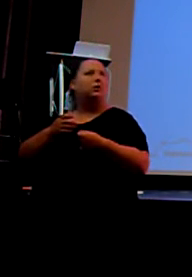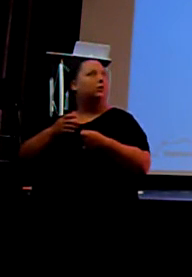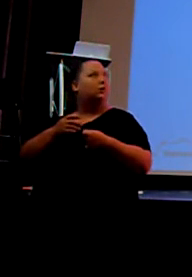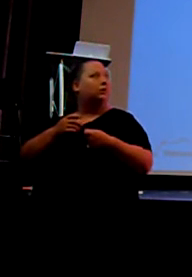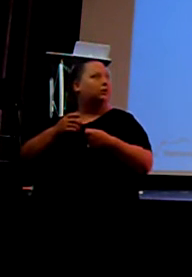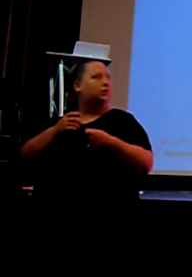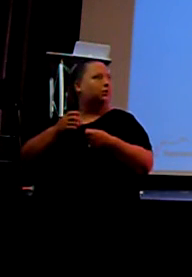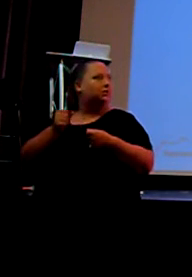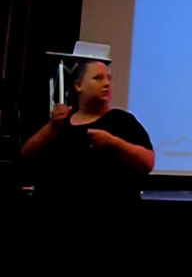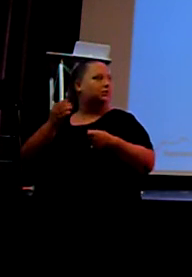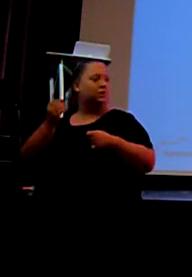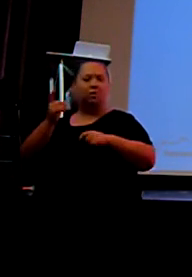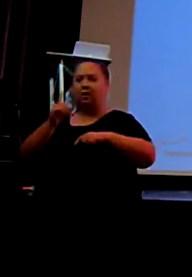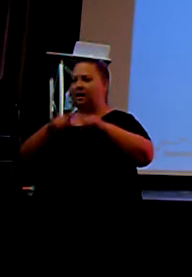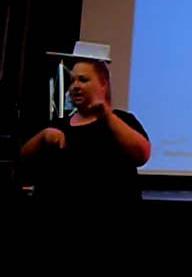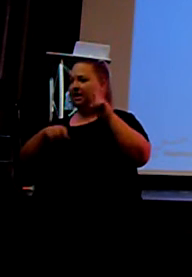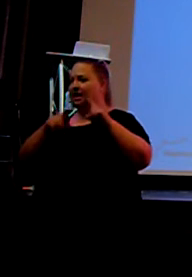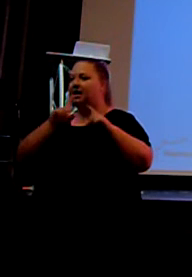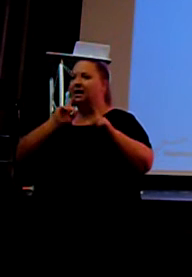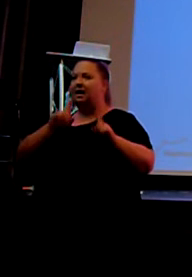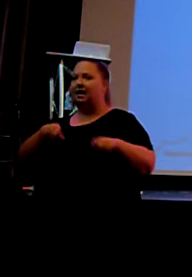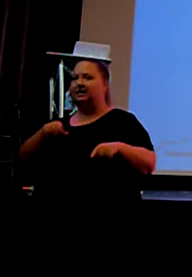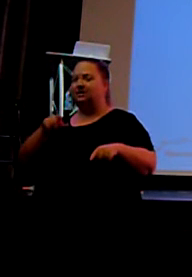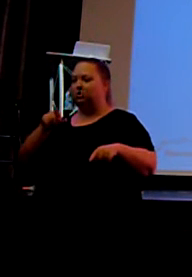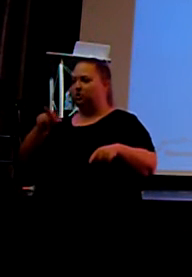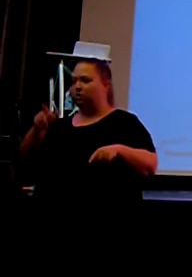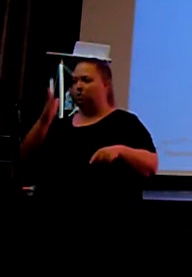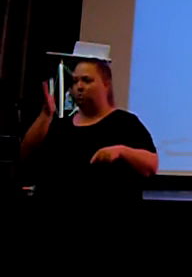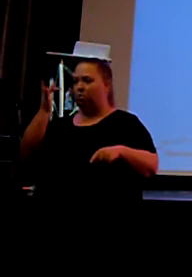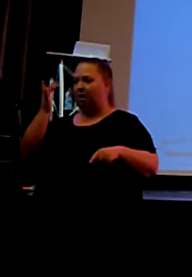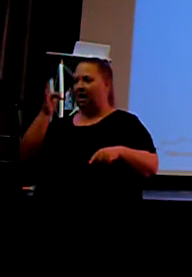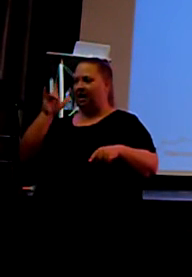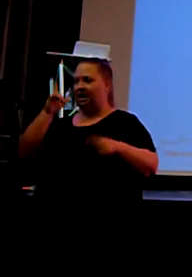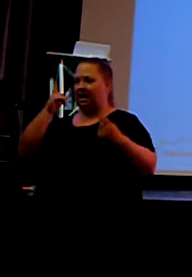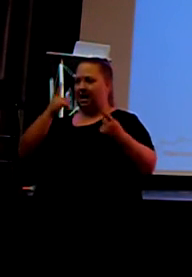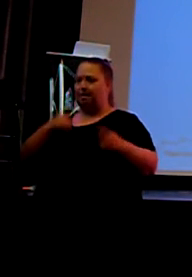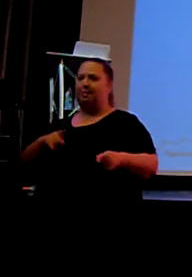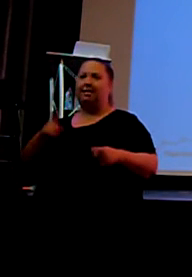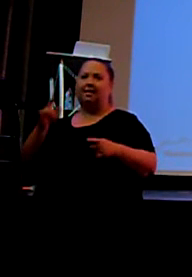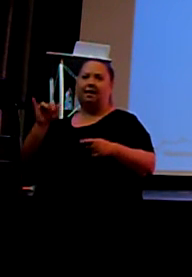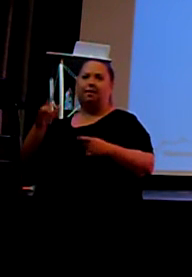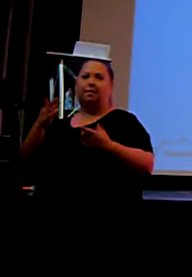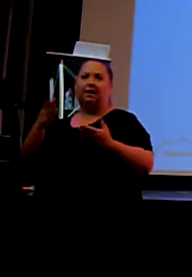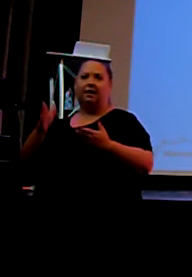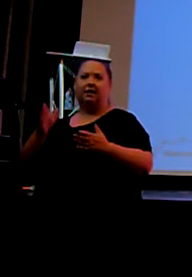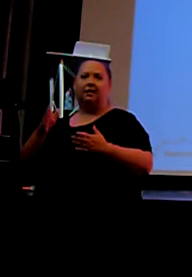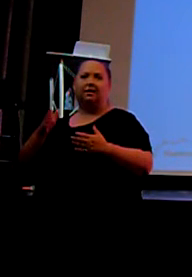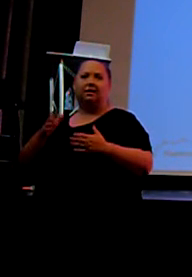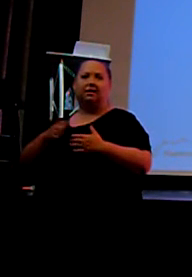So I cannot answer you why it happened.